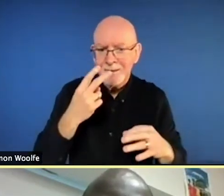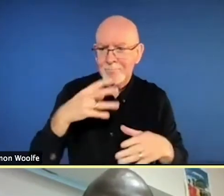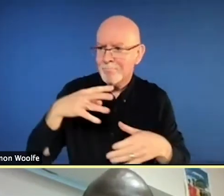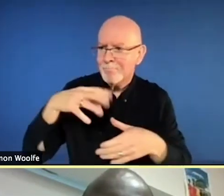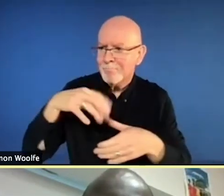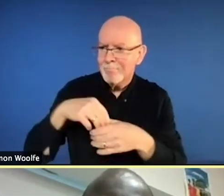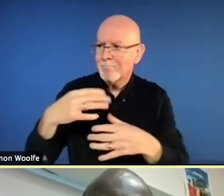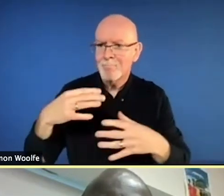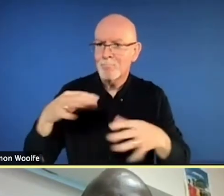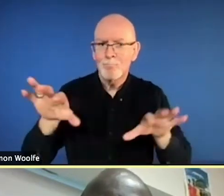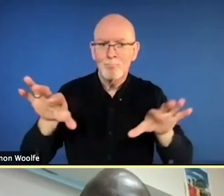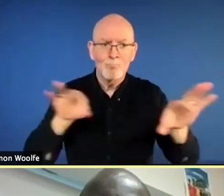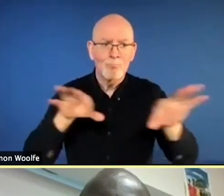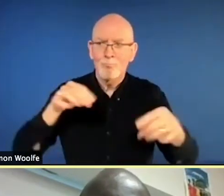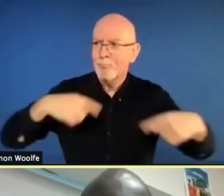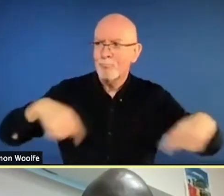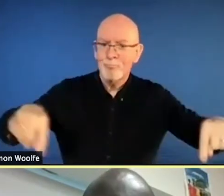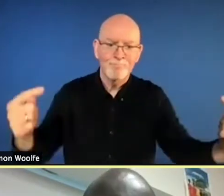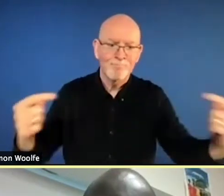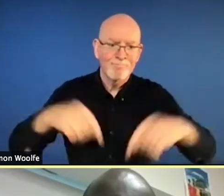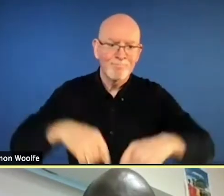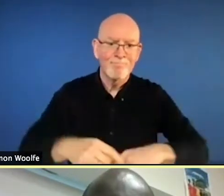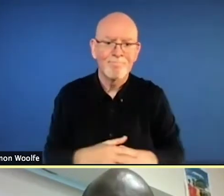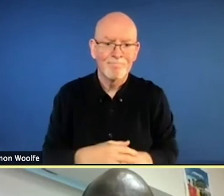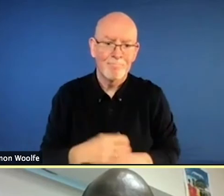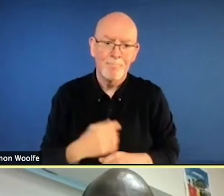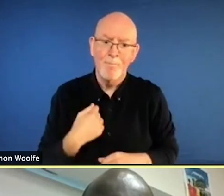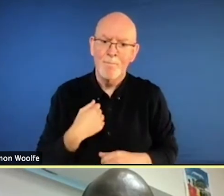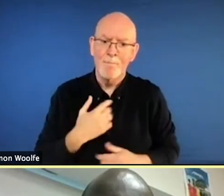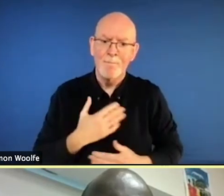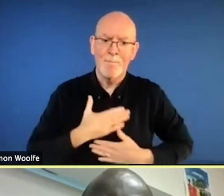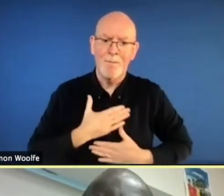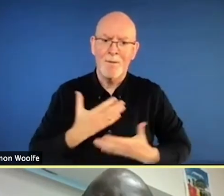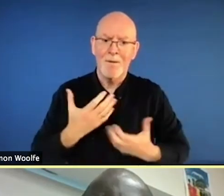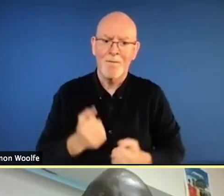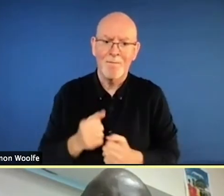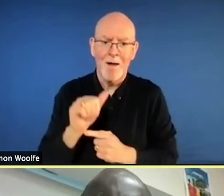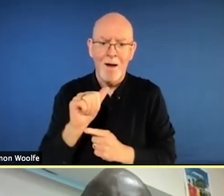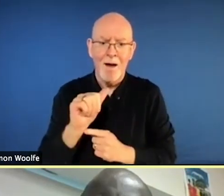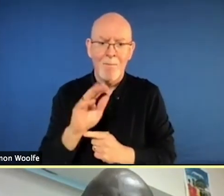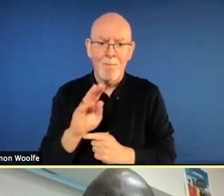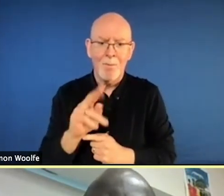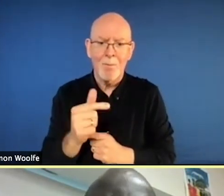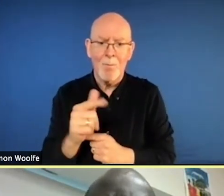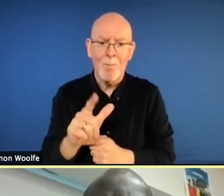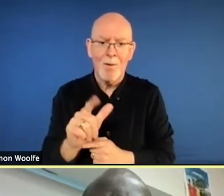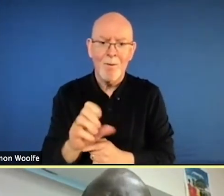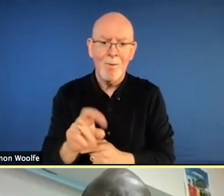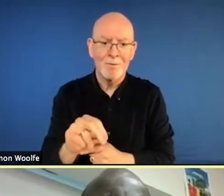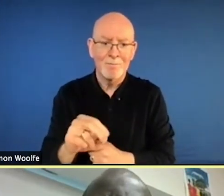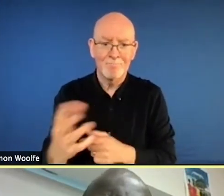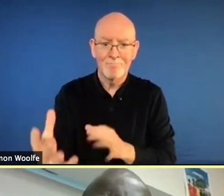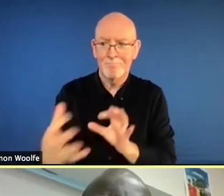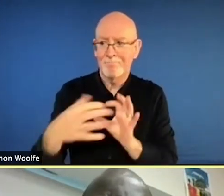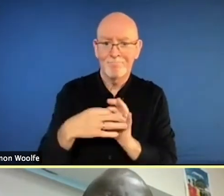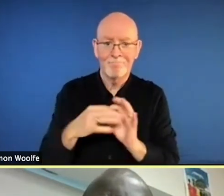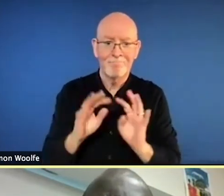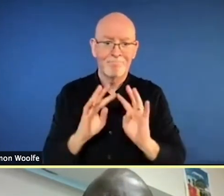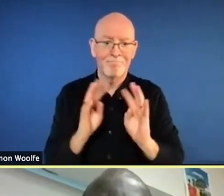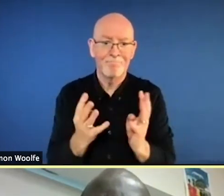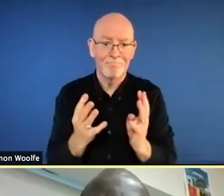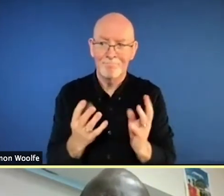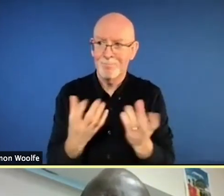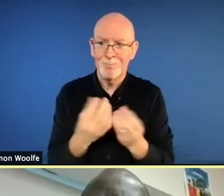And that's exactly what we, in our Share the Platform, we are really promoting, that